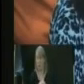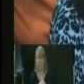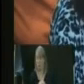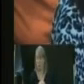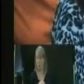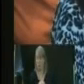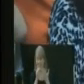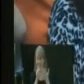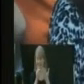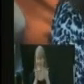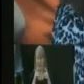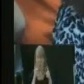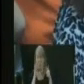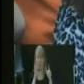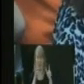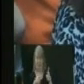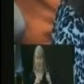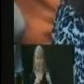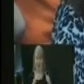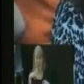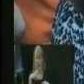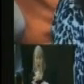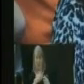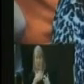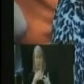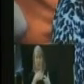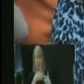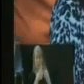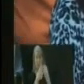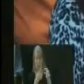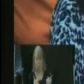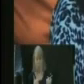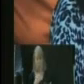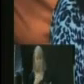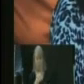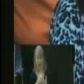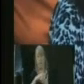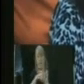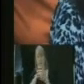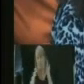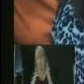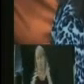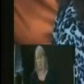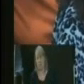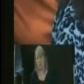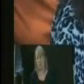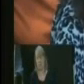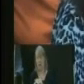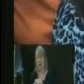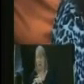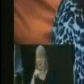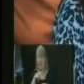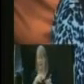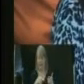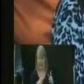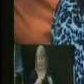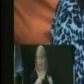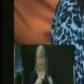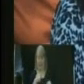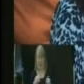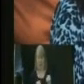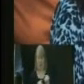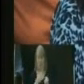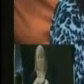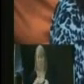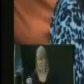allow for us to problem solve and help meet the needs of our teachers. This enabled me to support my staff.